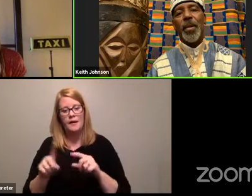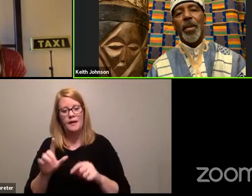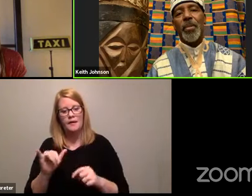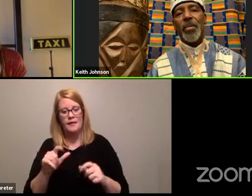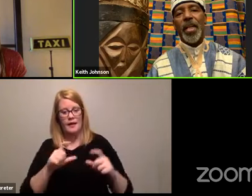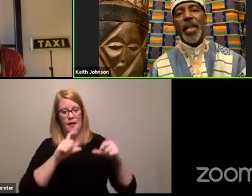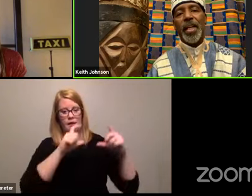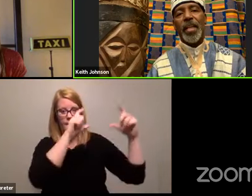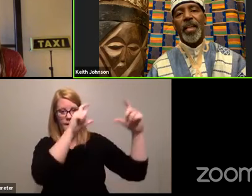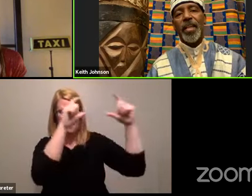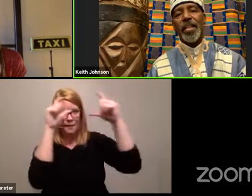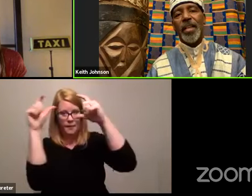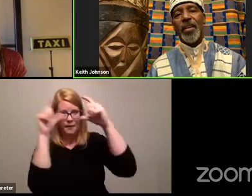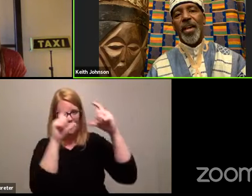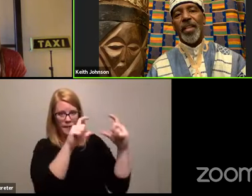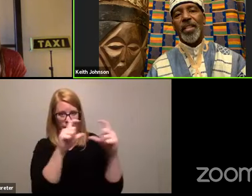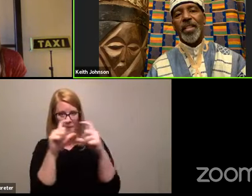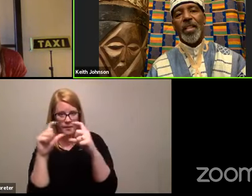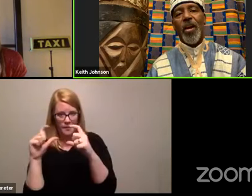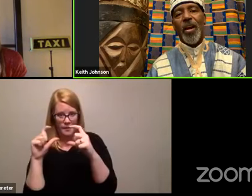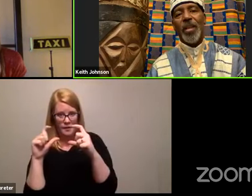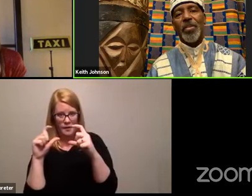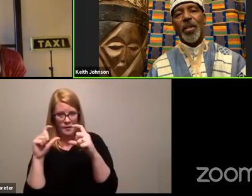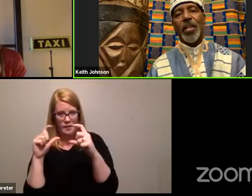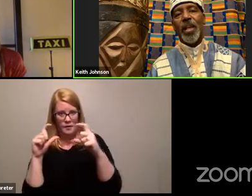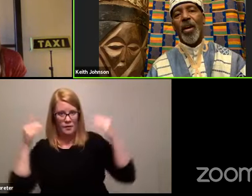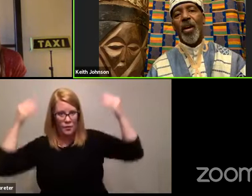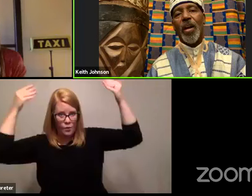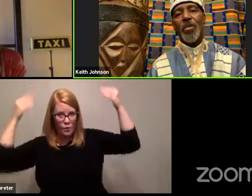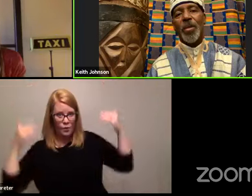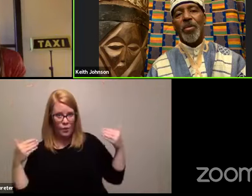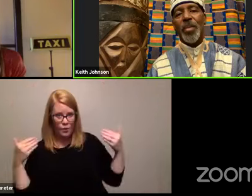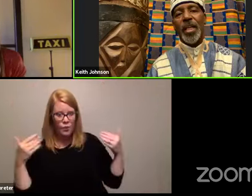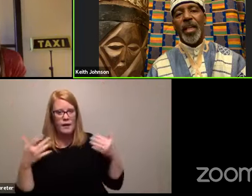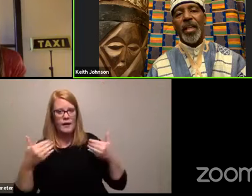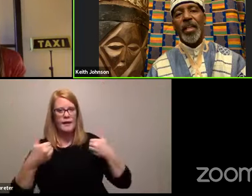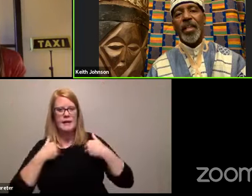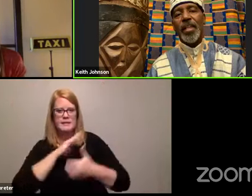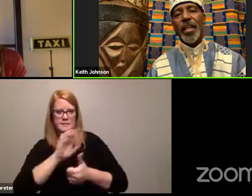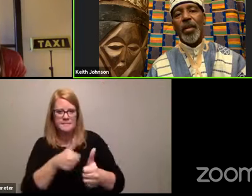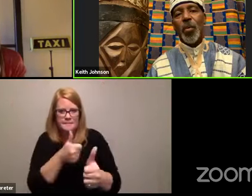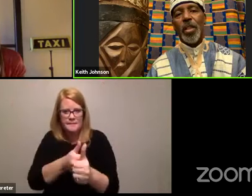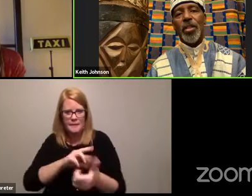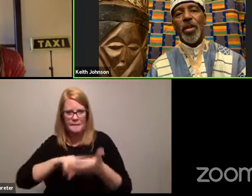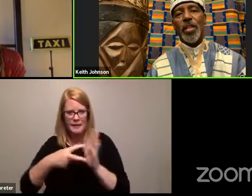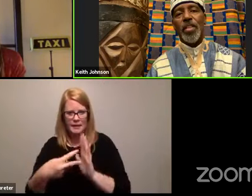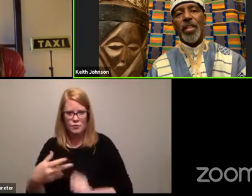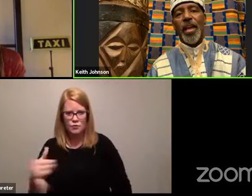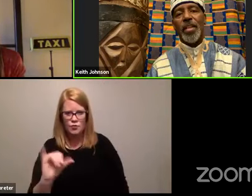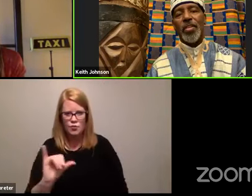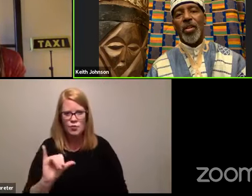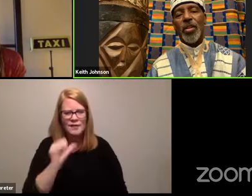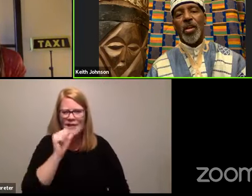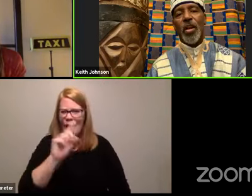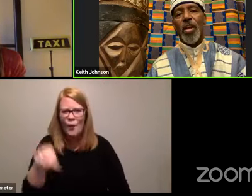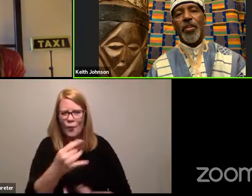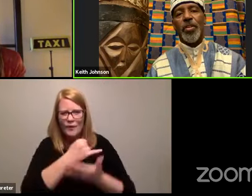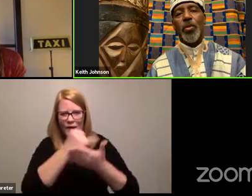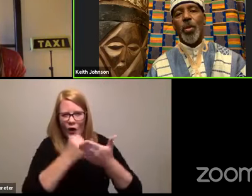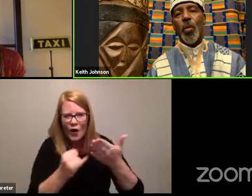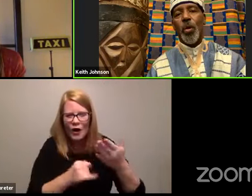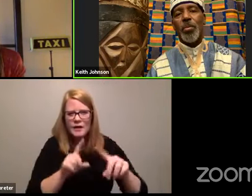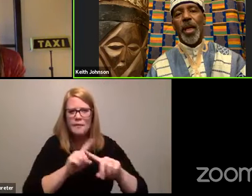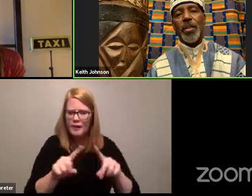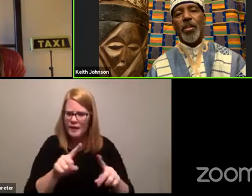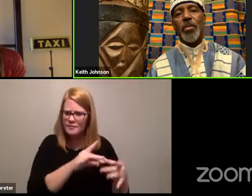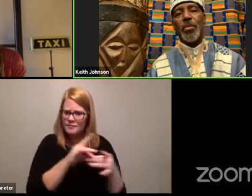specific meaning. They're not just art, but they're art with meaning. And once you understand certain cloth is